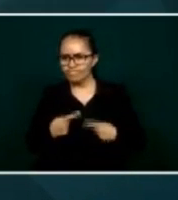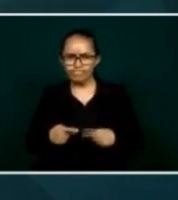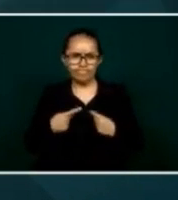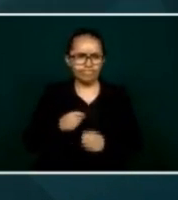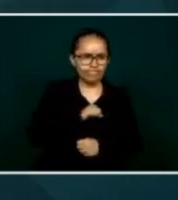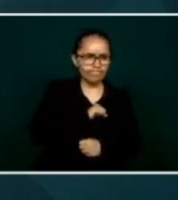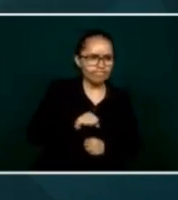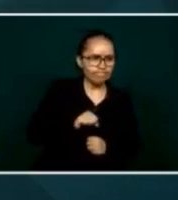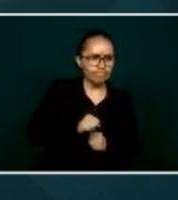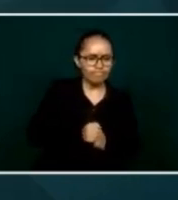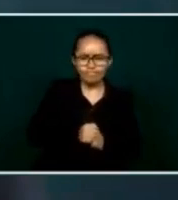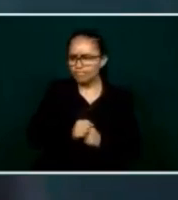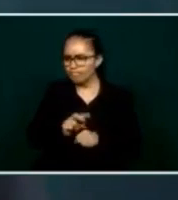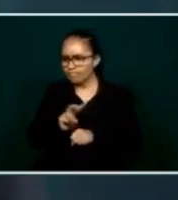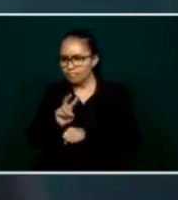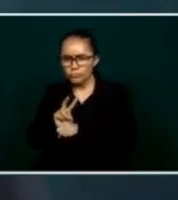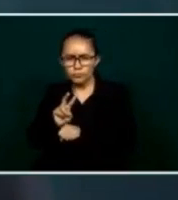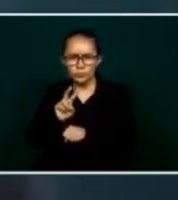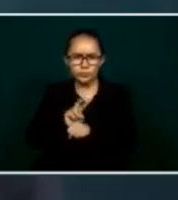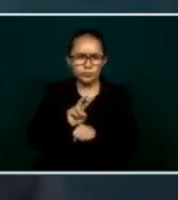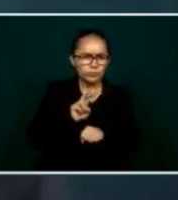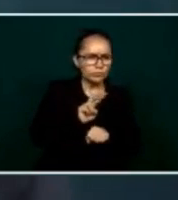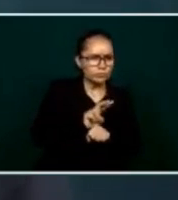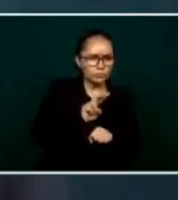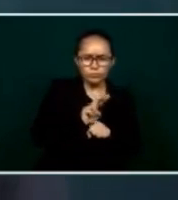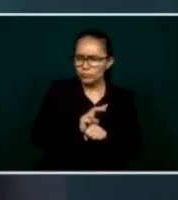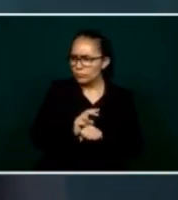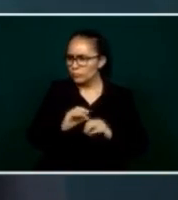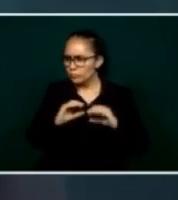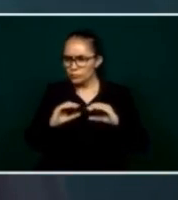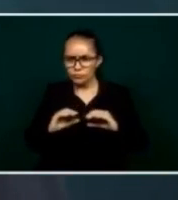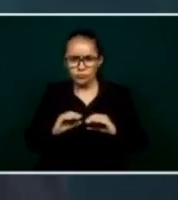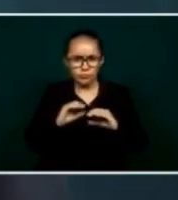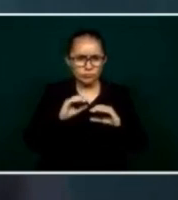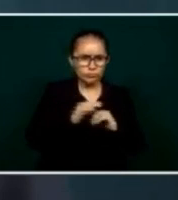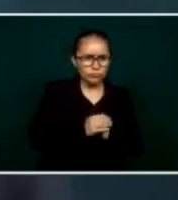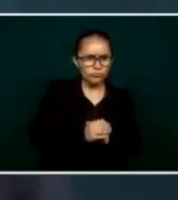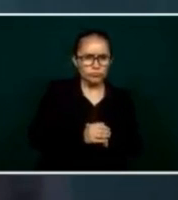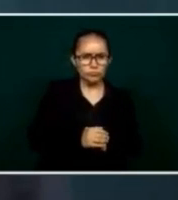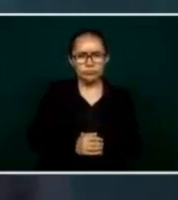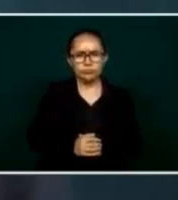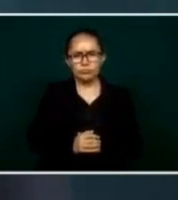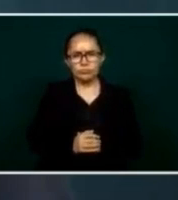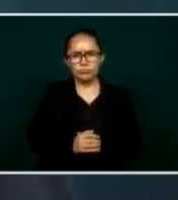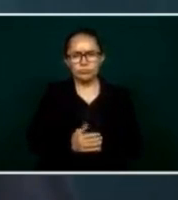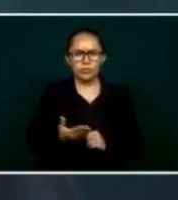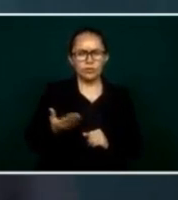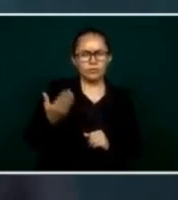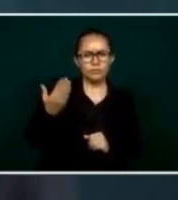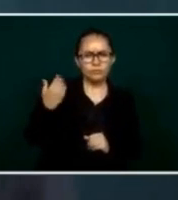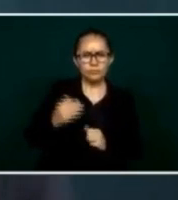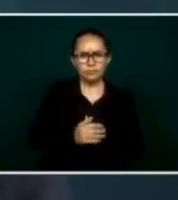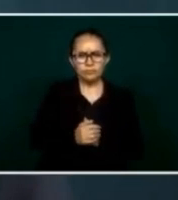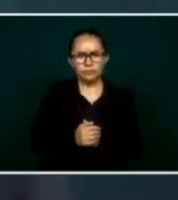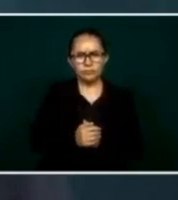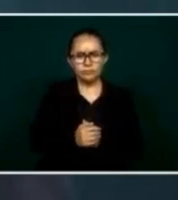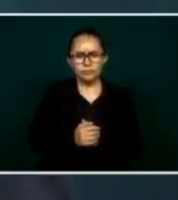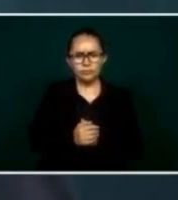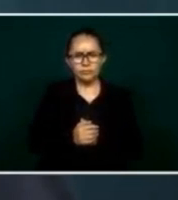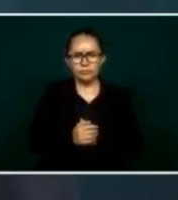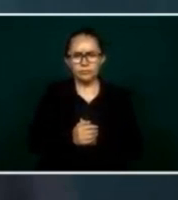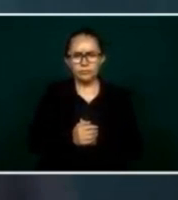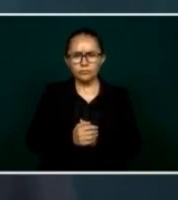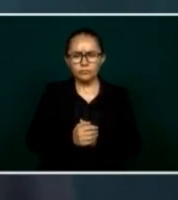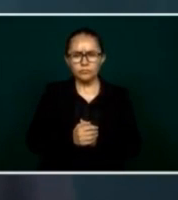and bands of delinquency. When there is a border or dividing line